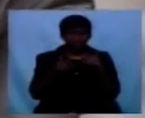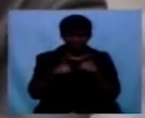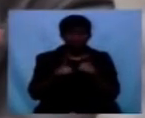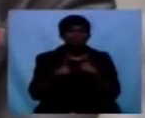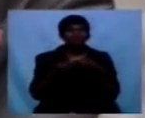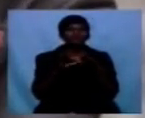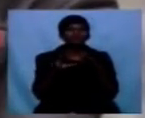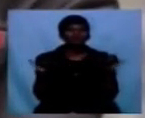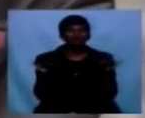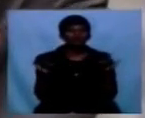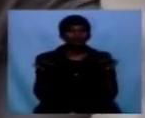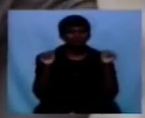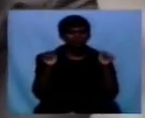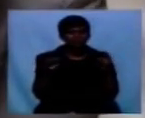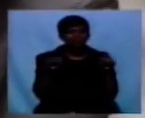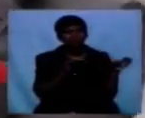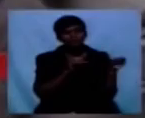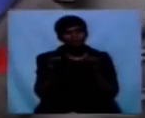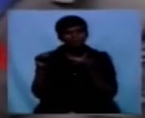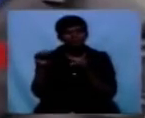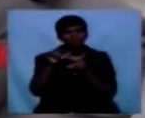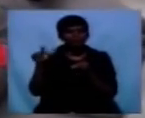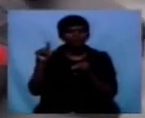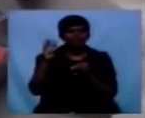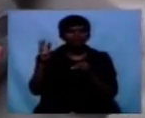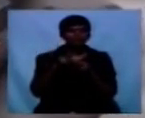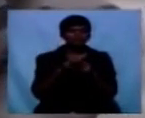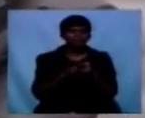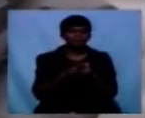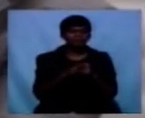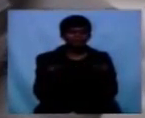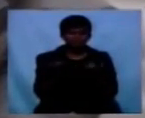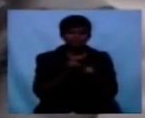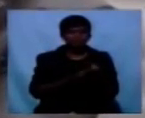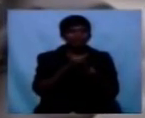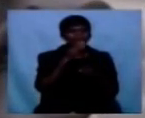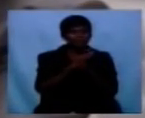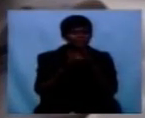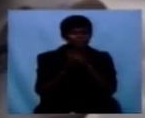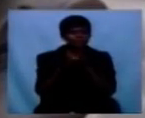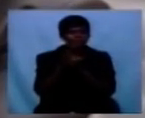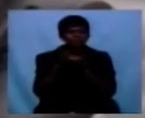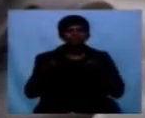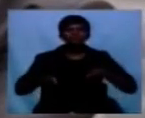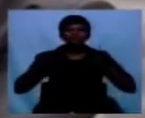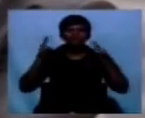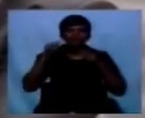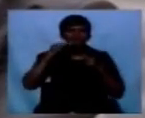land. We can displace people maybe for 24 months. And then we give the investor to put up high-rising